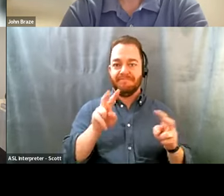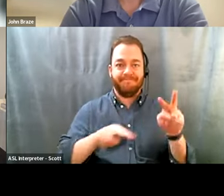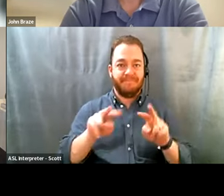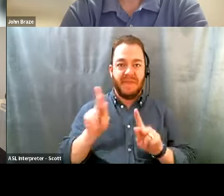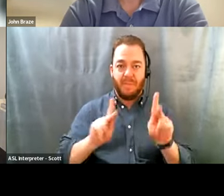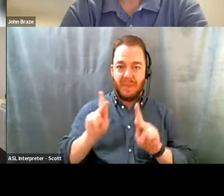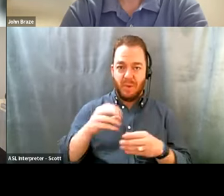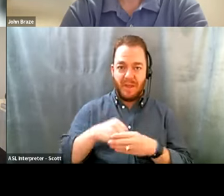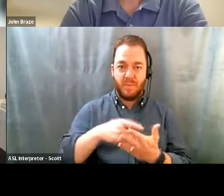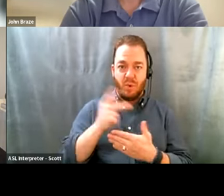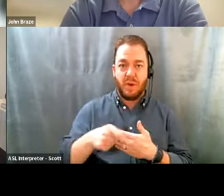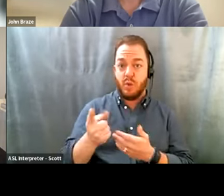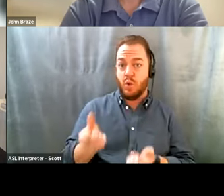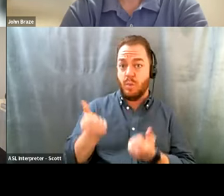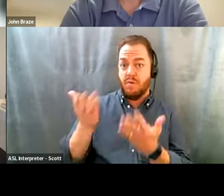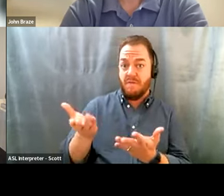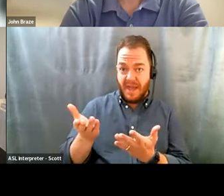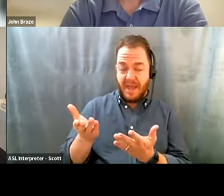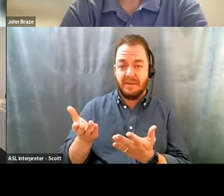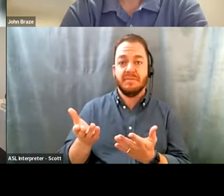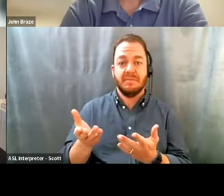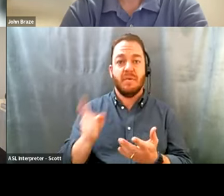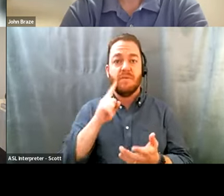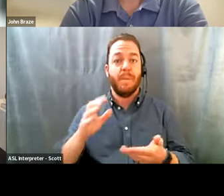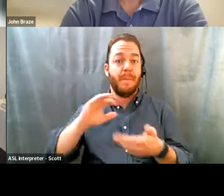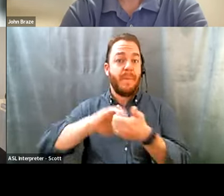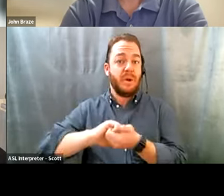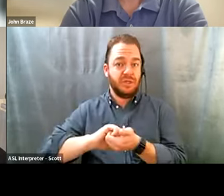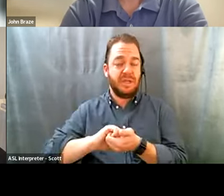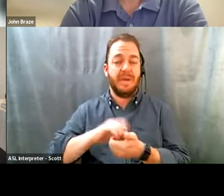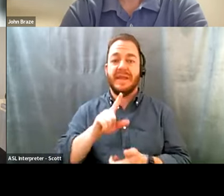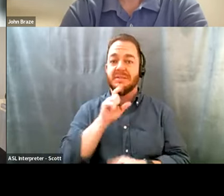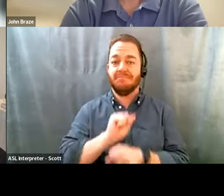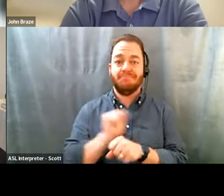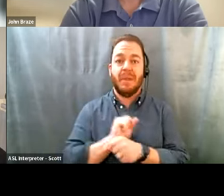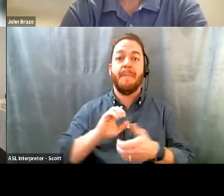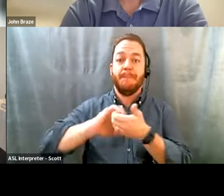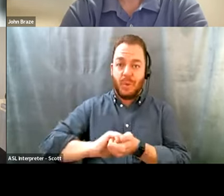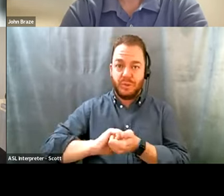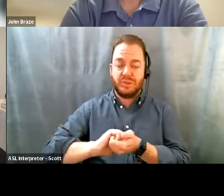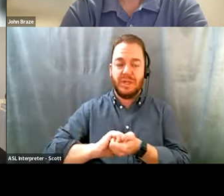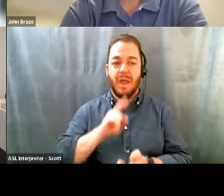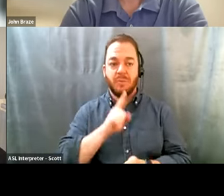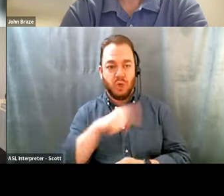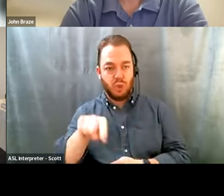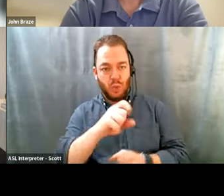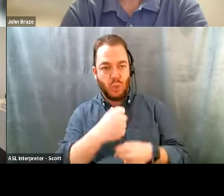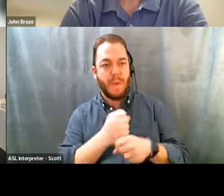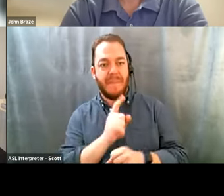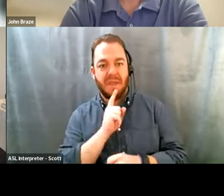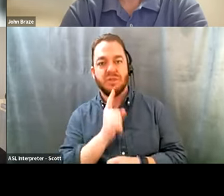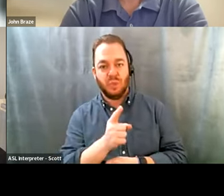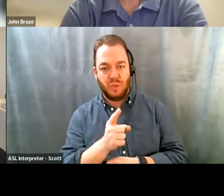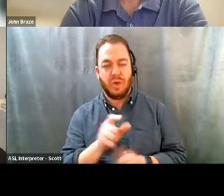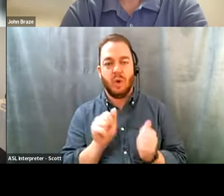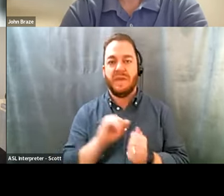when you provide these people to partner, it's a legitimate partnership. And I'm pretty sure you guys will ensure the way the